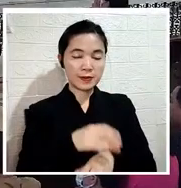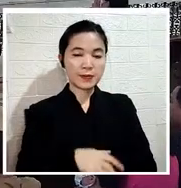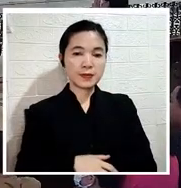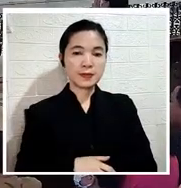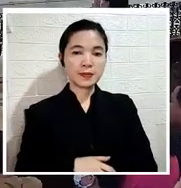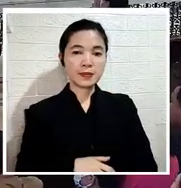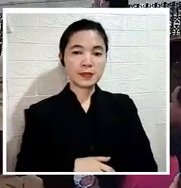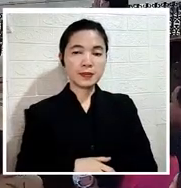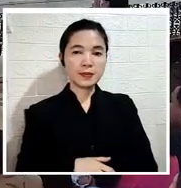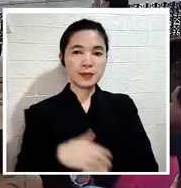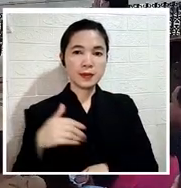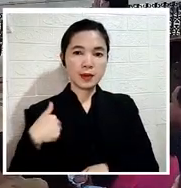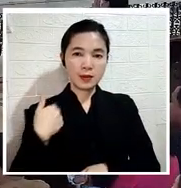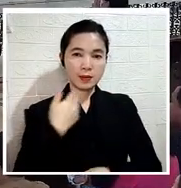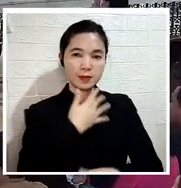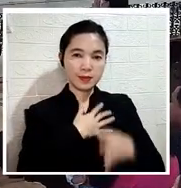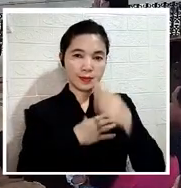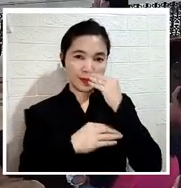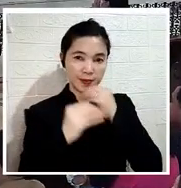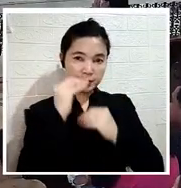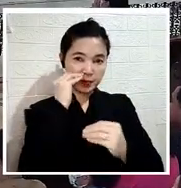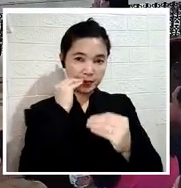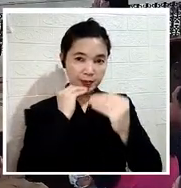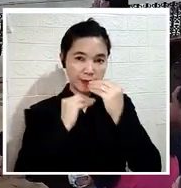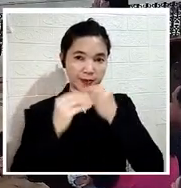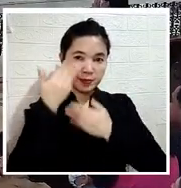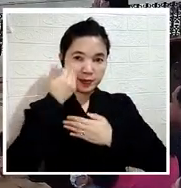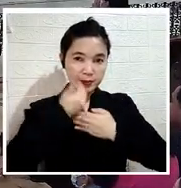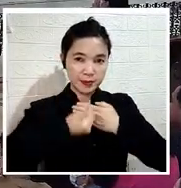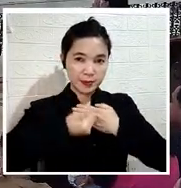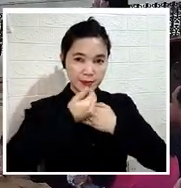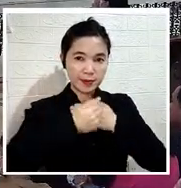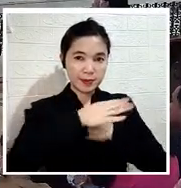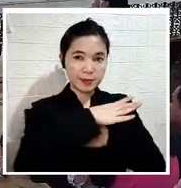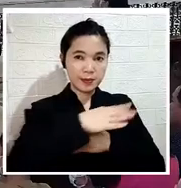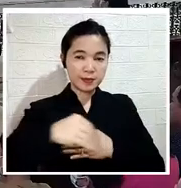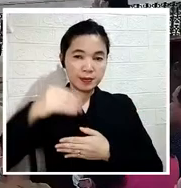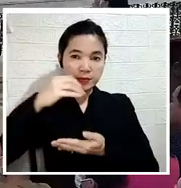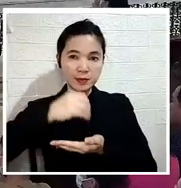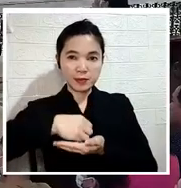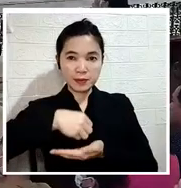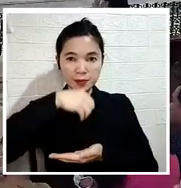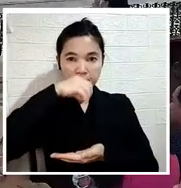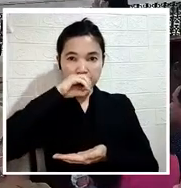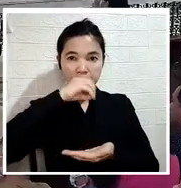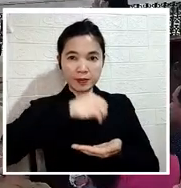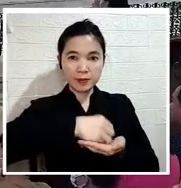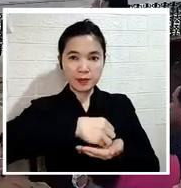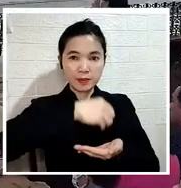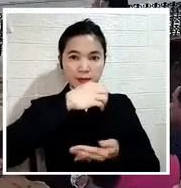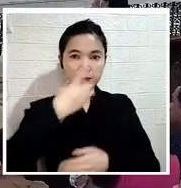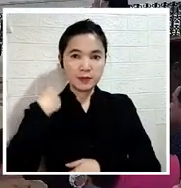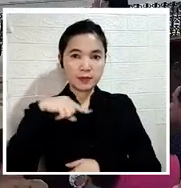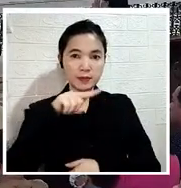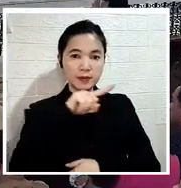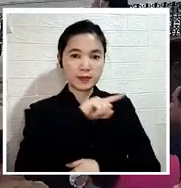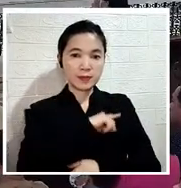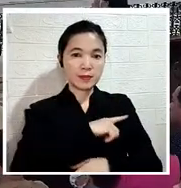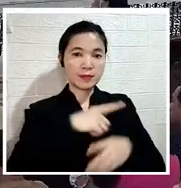When we eat this bread and drink this cup,